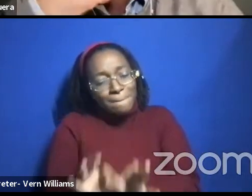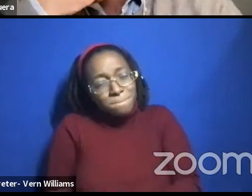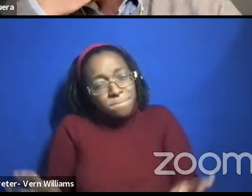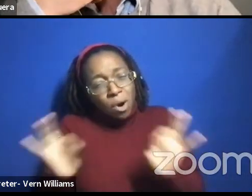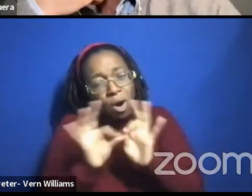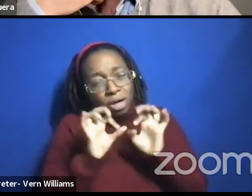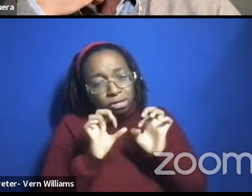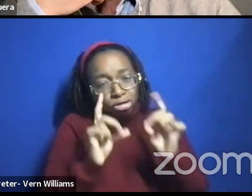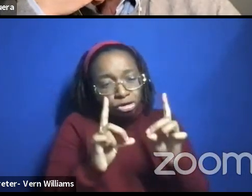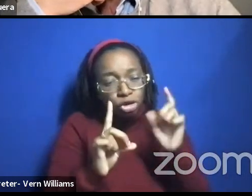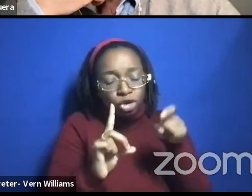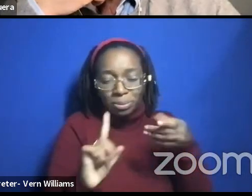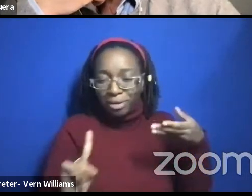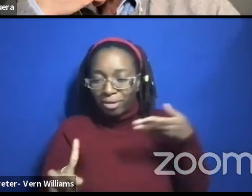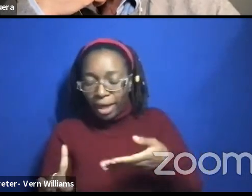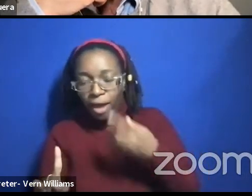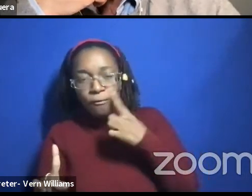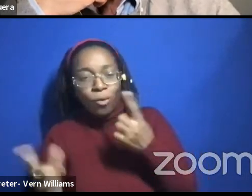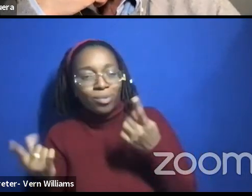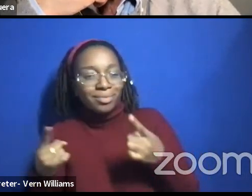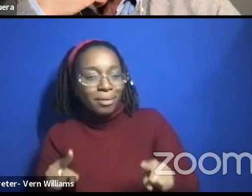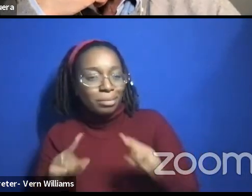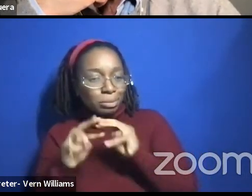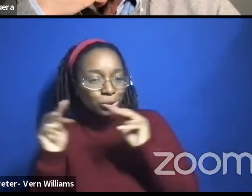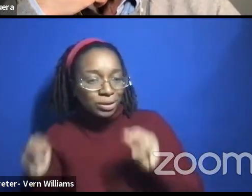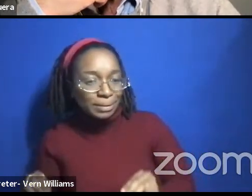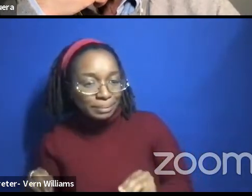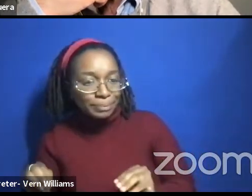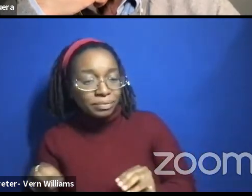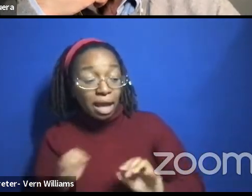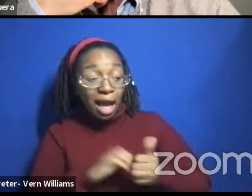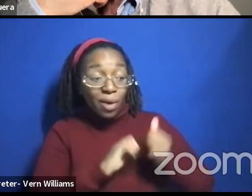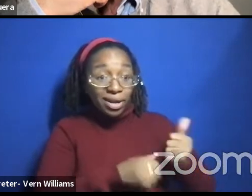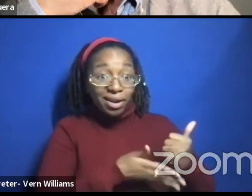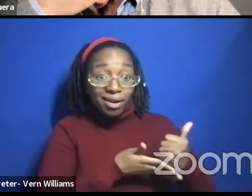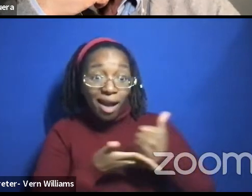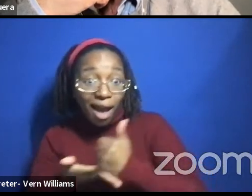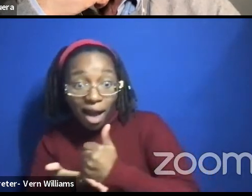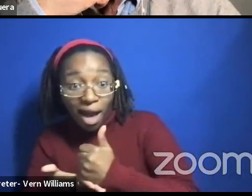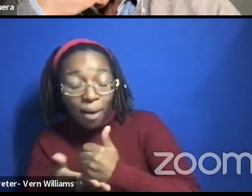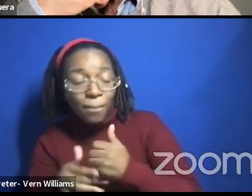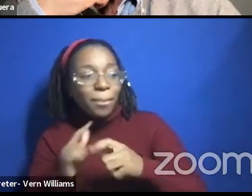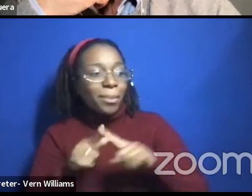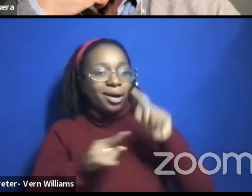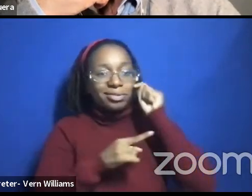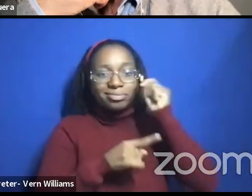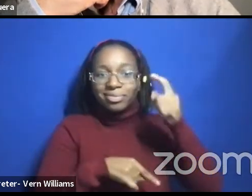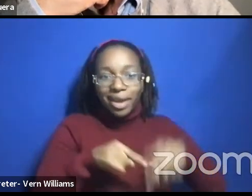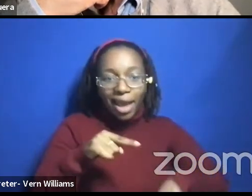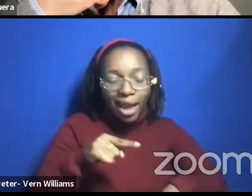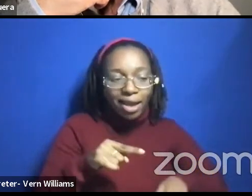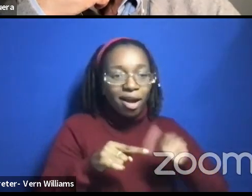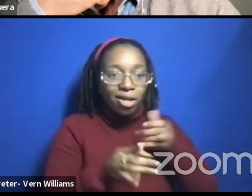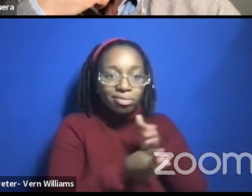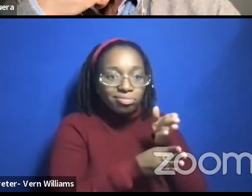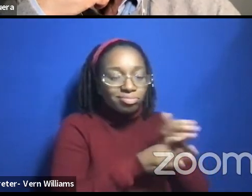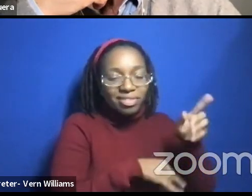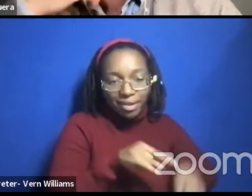fulfilling a museum's mission and all the things that it does that curatorial can't and other departments can't do.